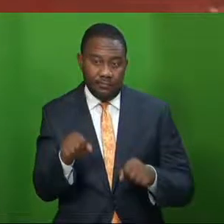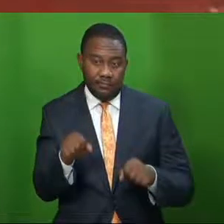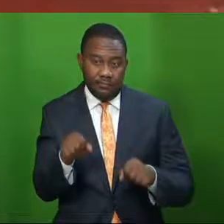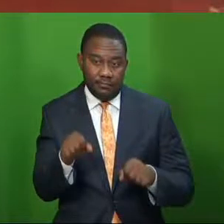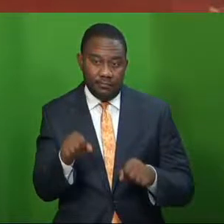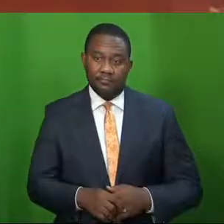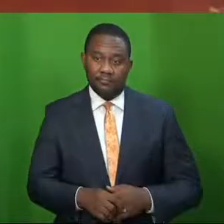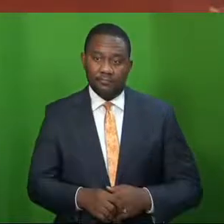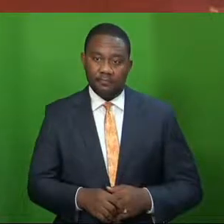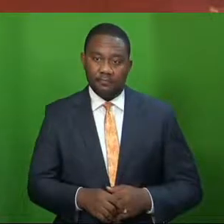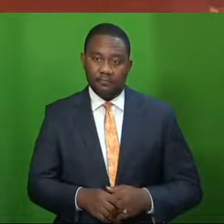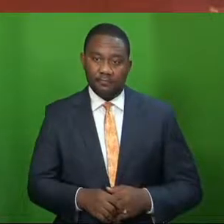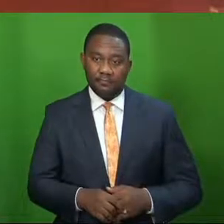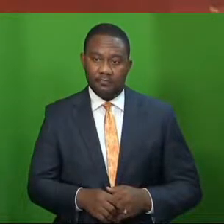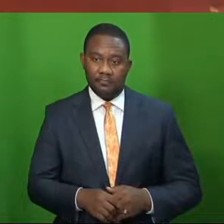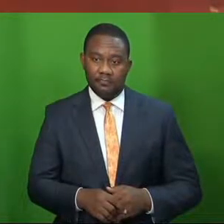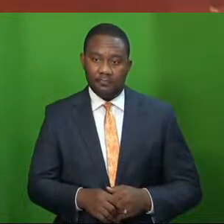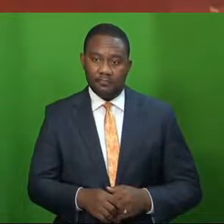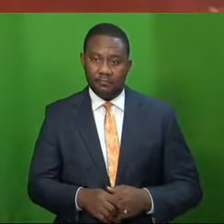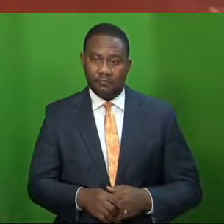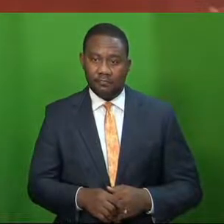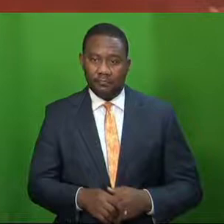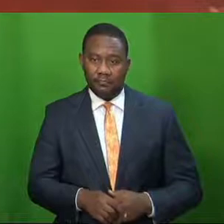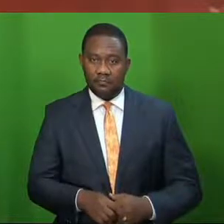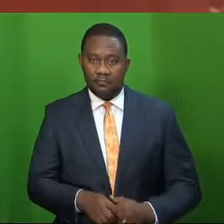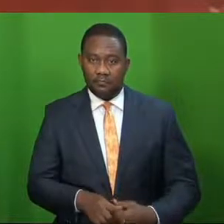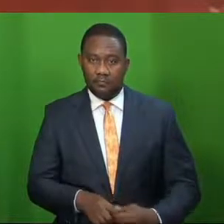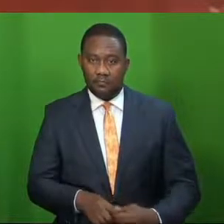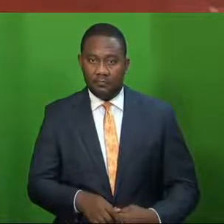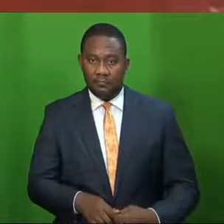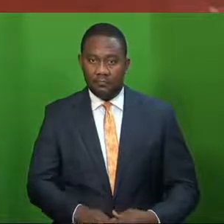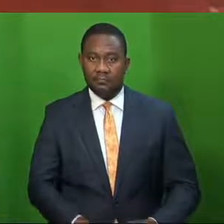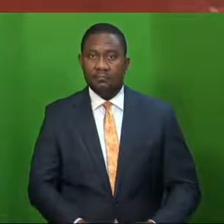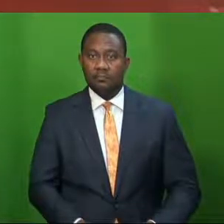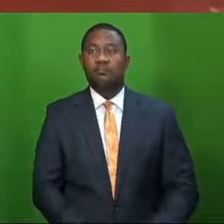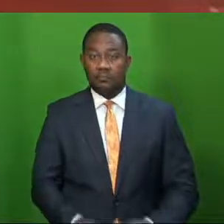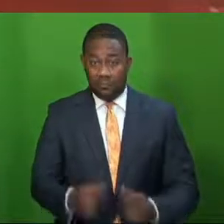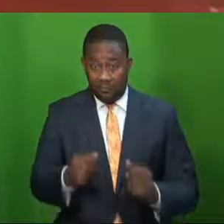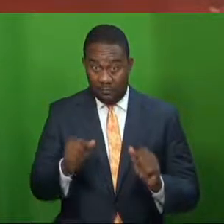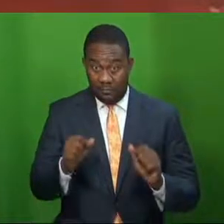the Honorable Okudzeto Ablakwa would agree with me that I